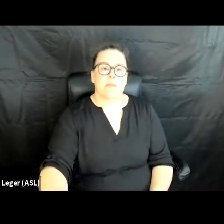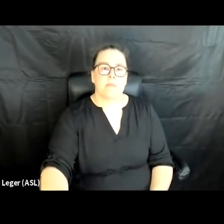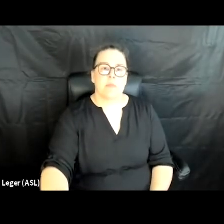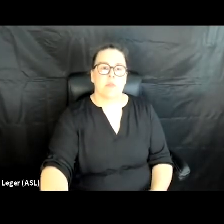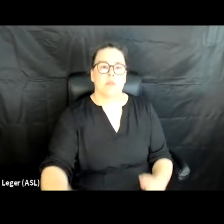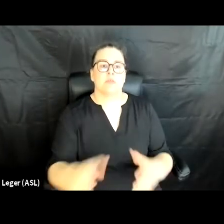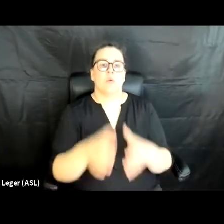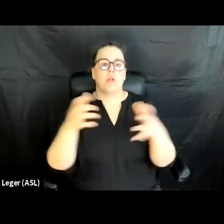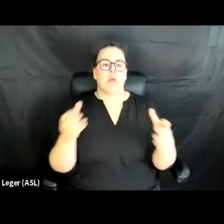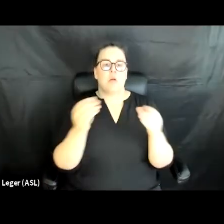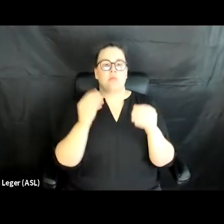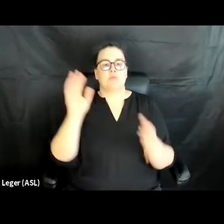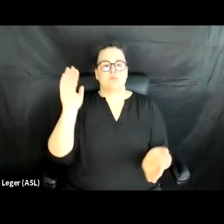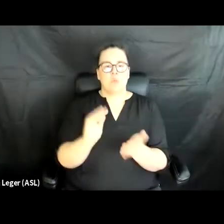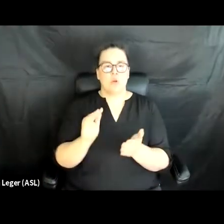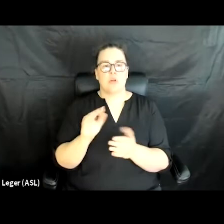broad networks here.